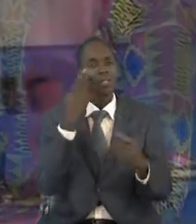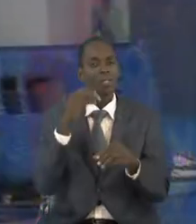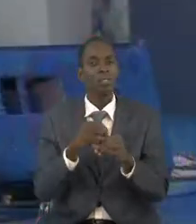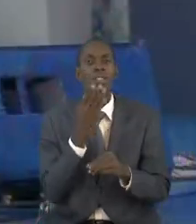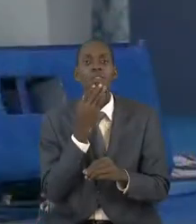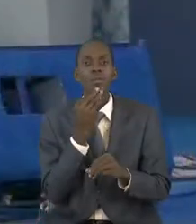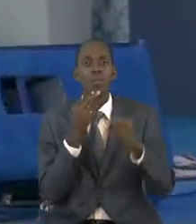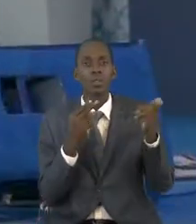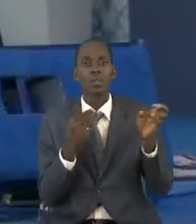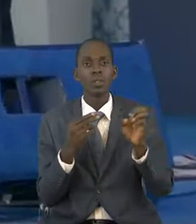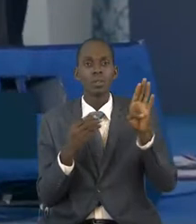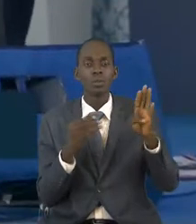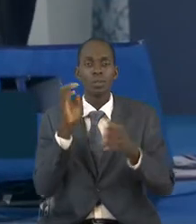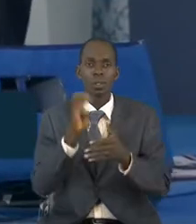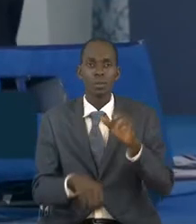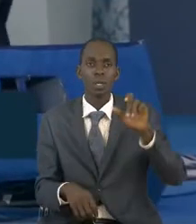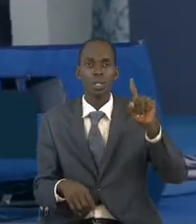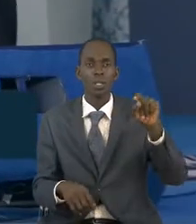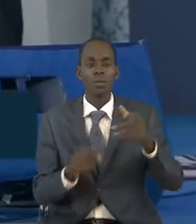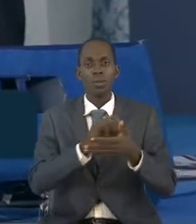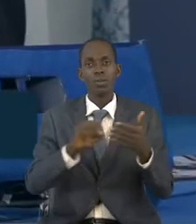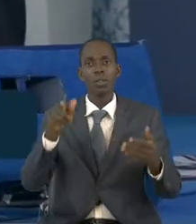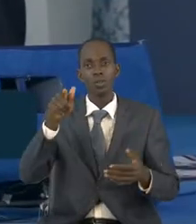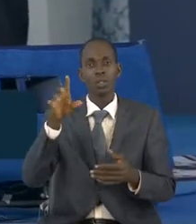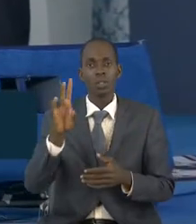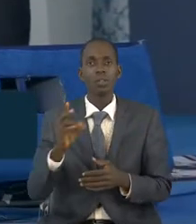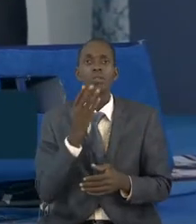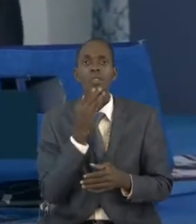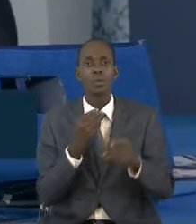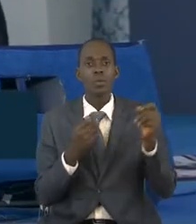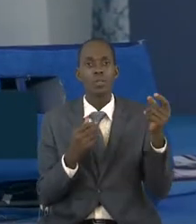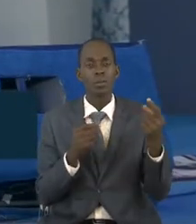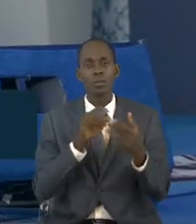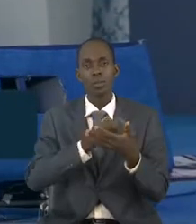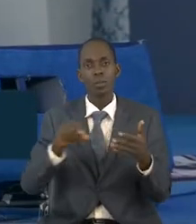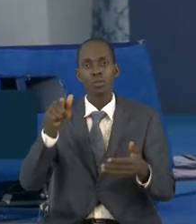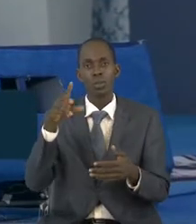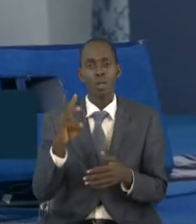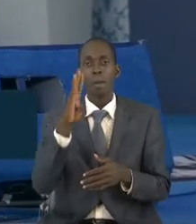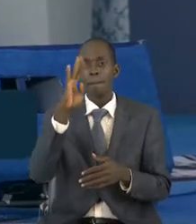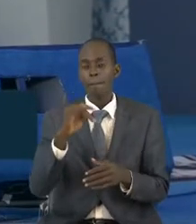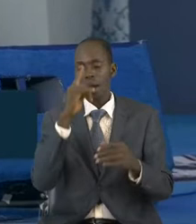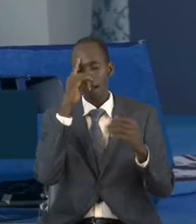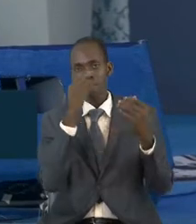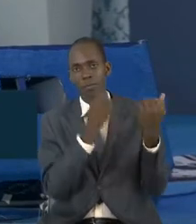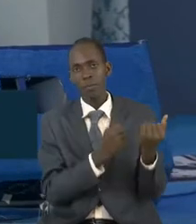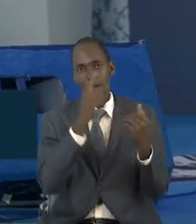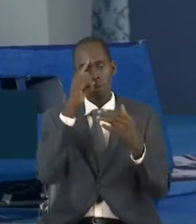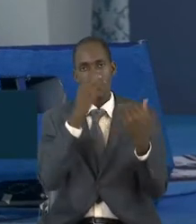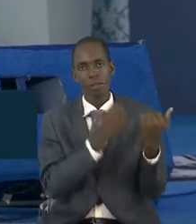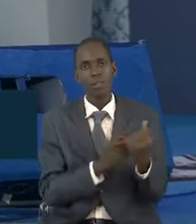27. Hebrews chapter 11, we're looking at verse 27. By faith, by faith, by faith, he